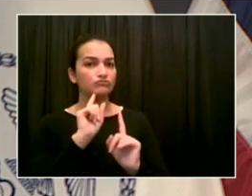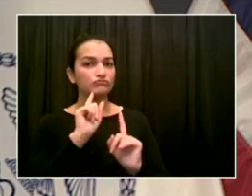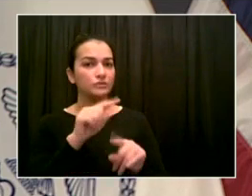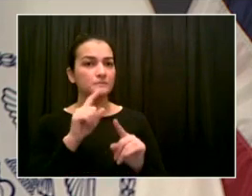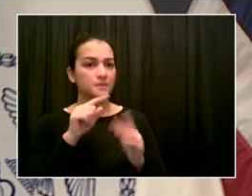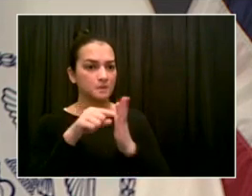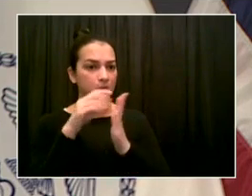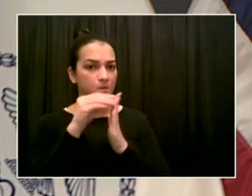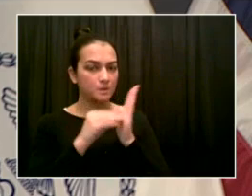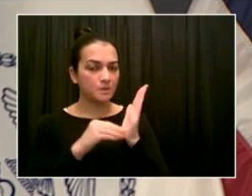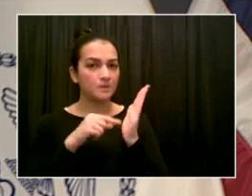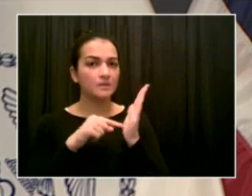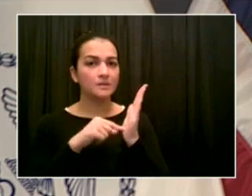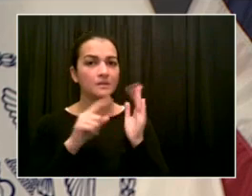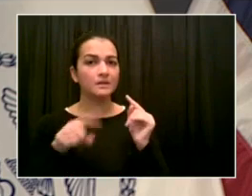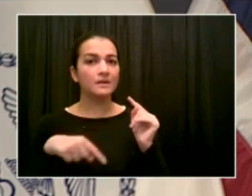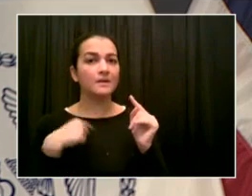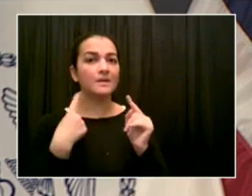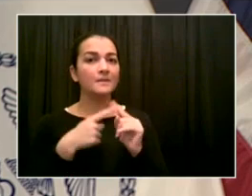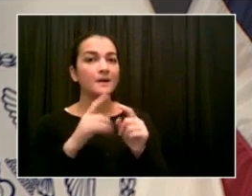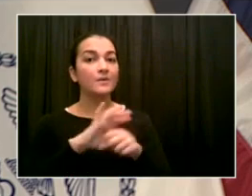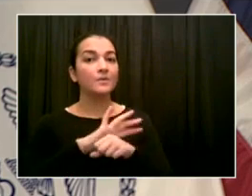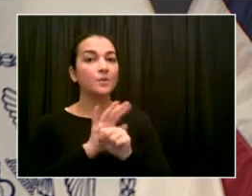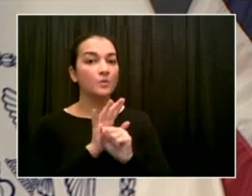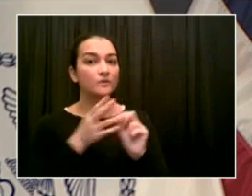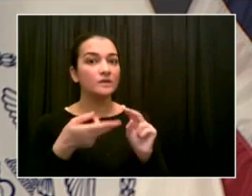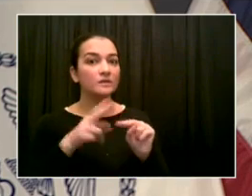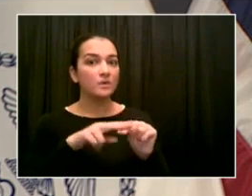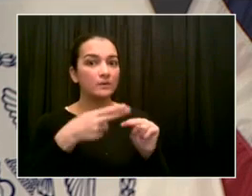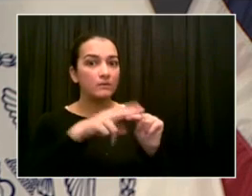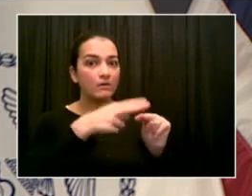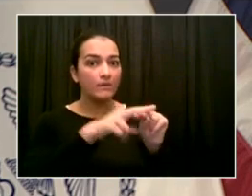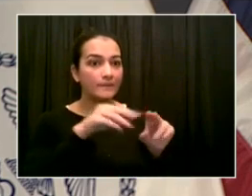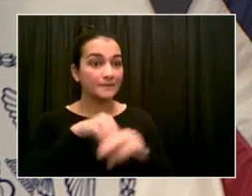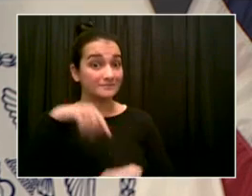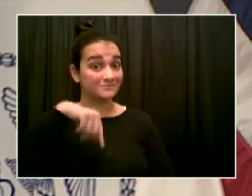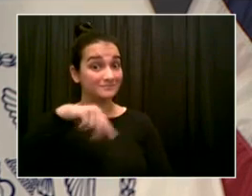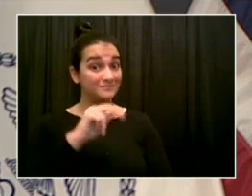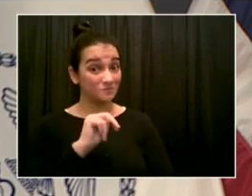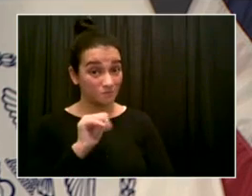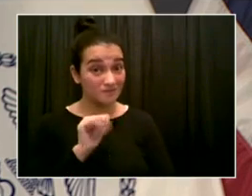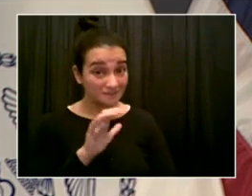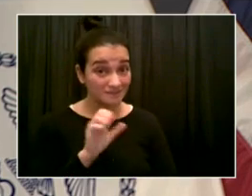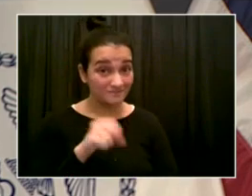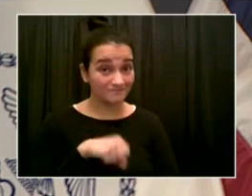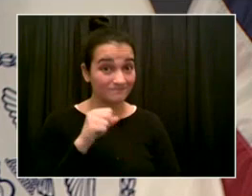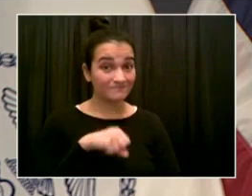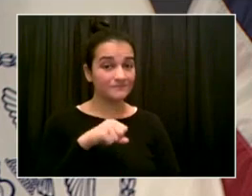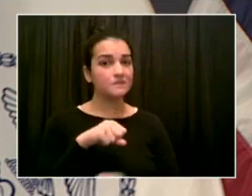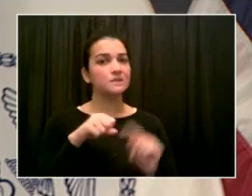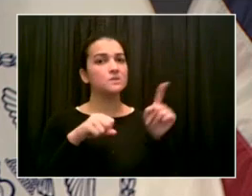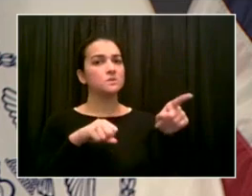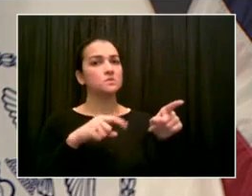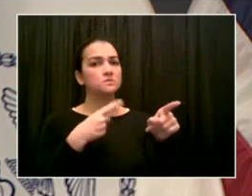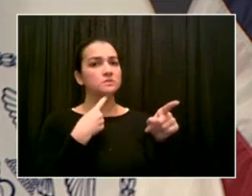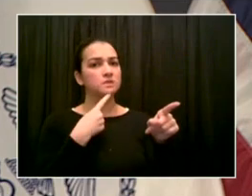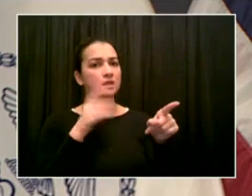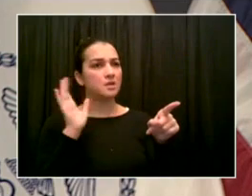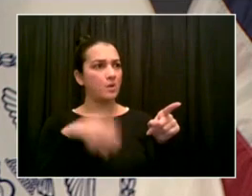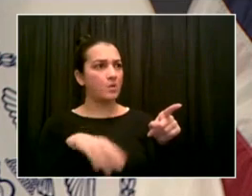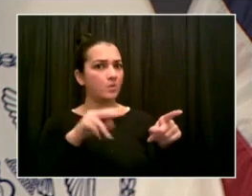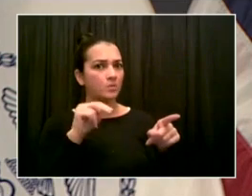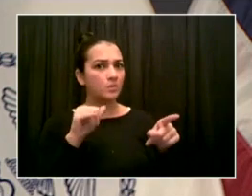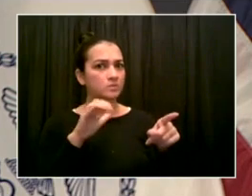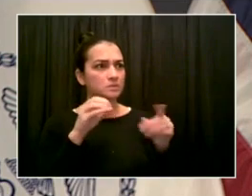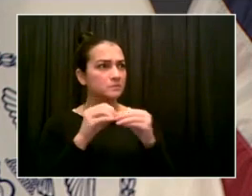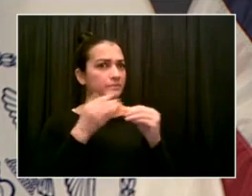City, and you are talking about how the city is coming back, and how